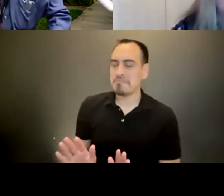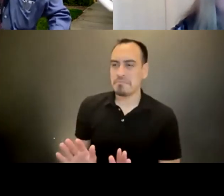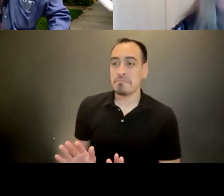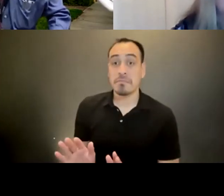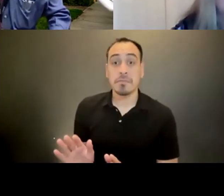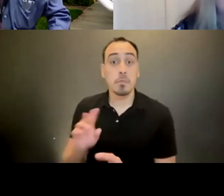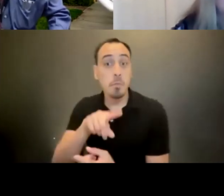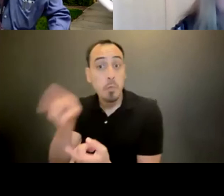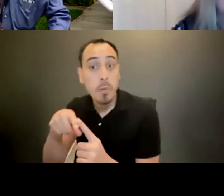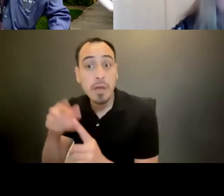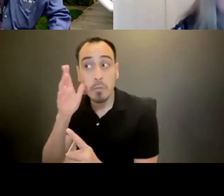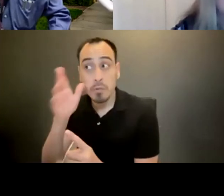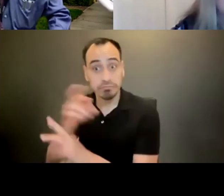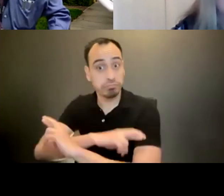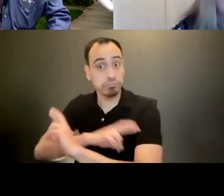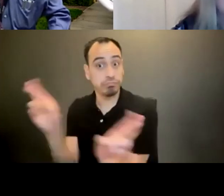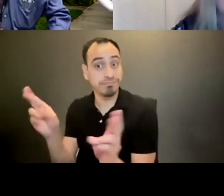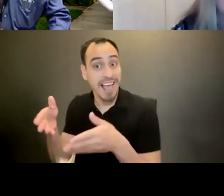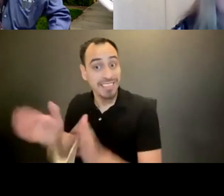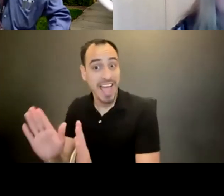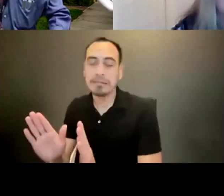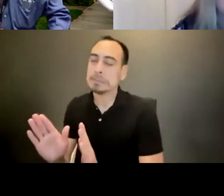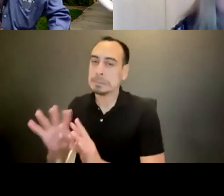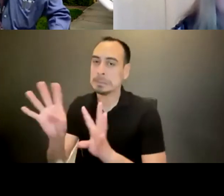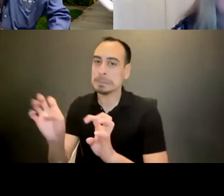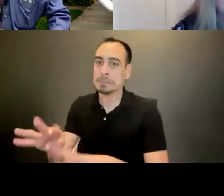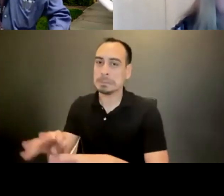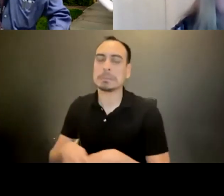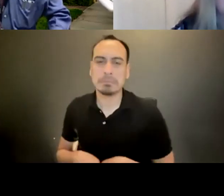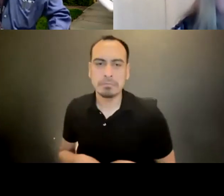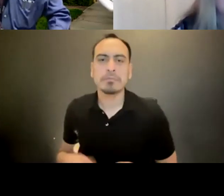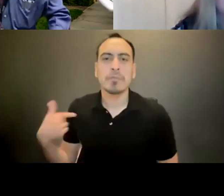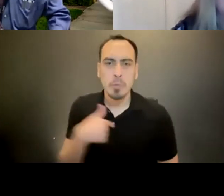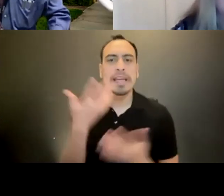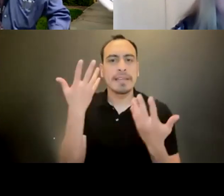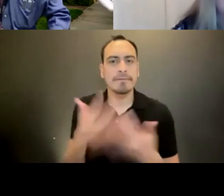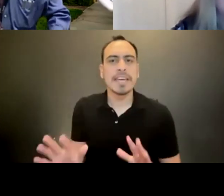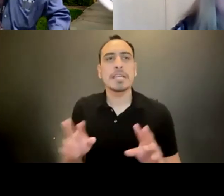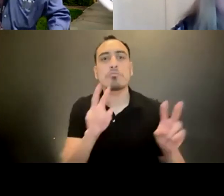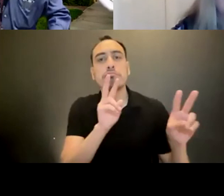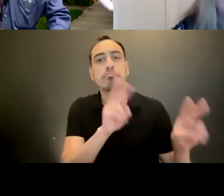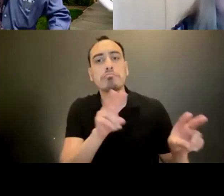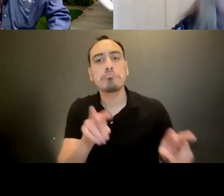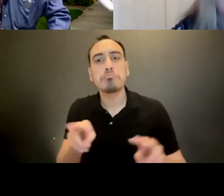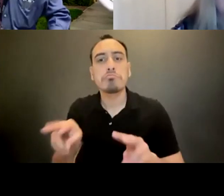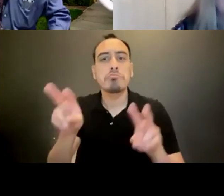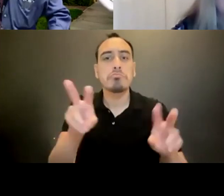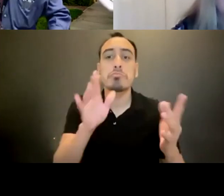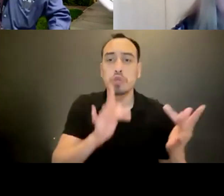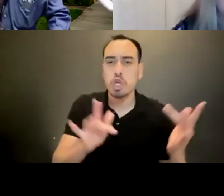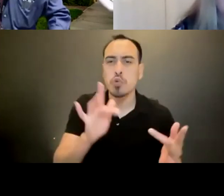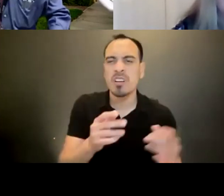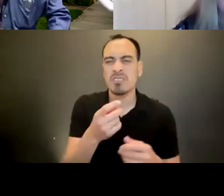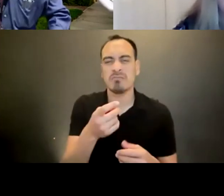be permitted. I know that we did tour one of our local hotels, and they have done a